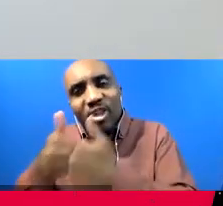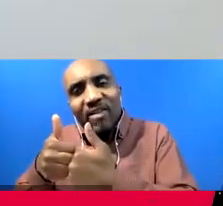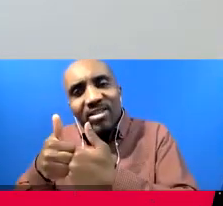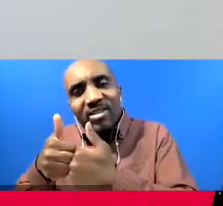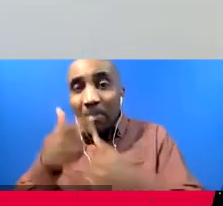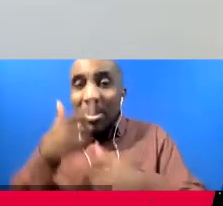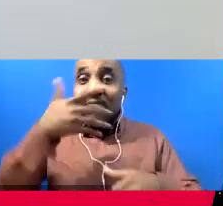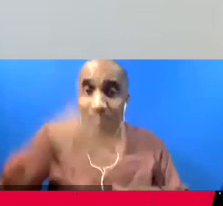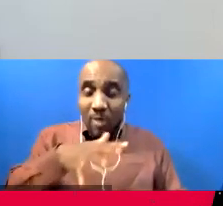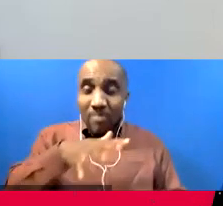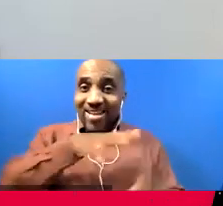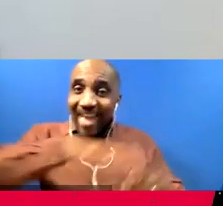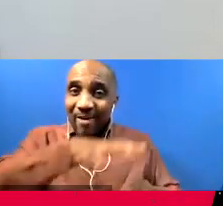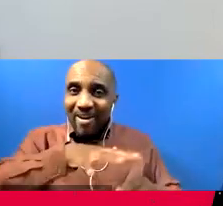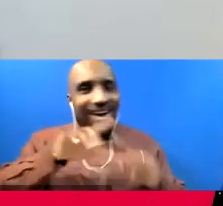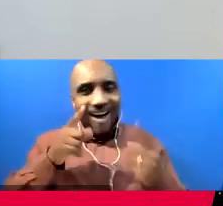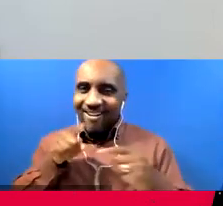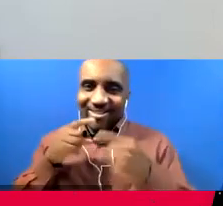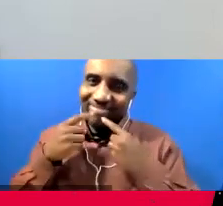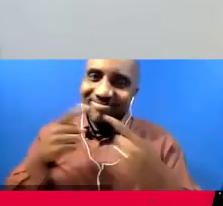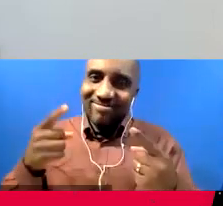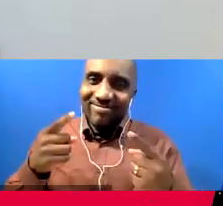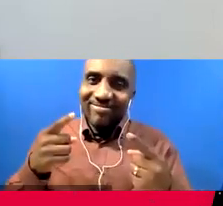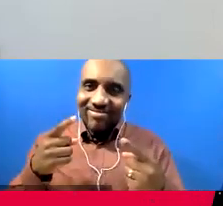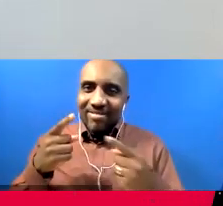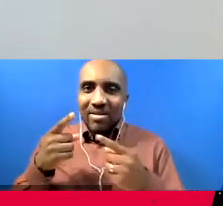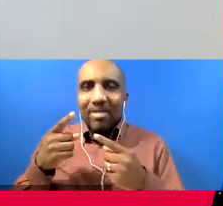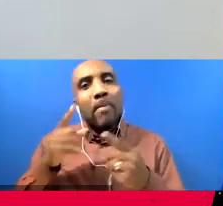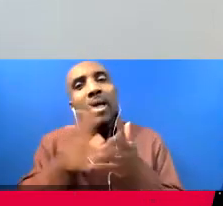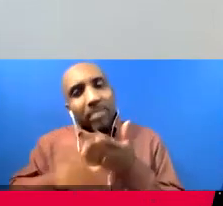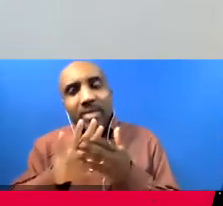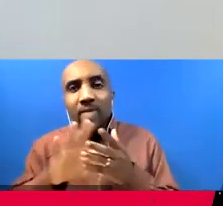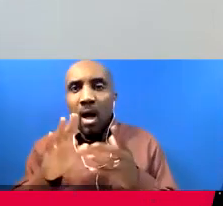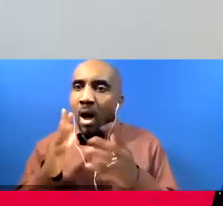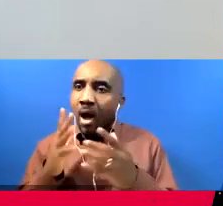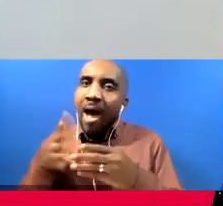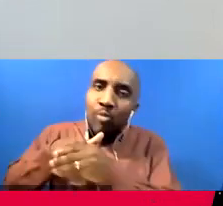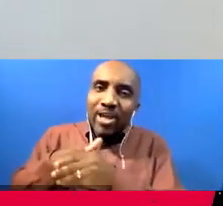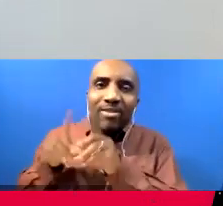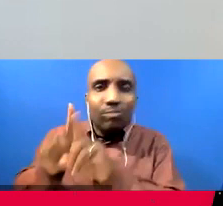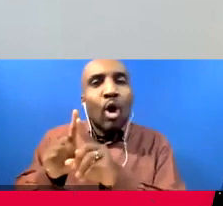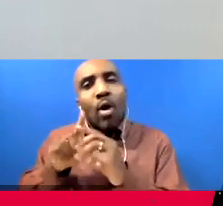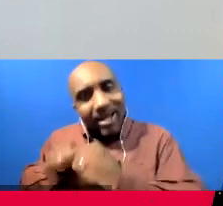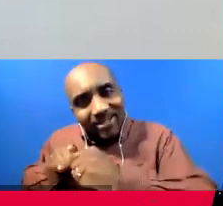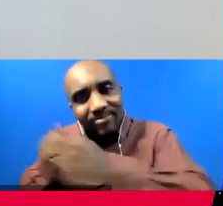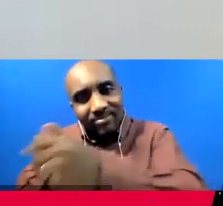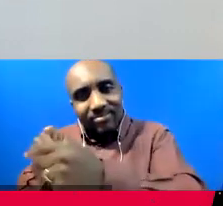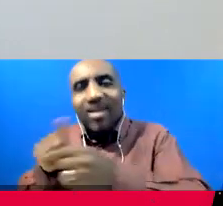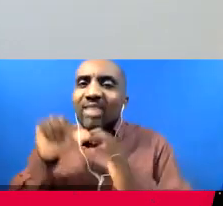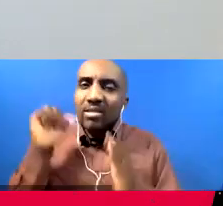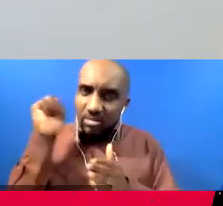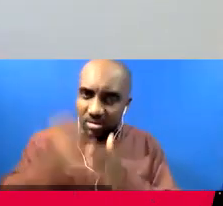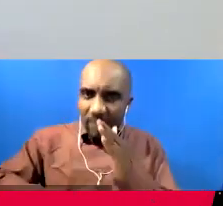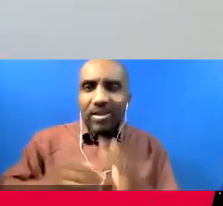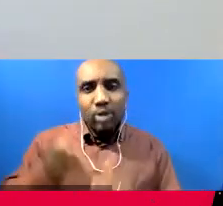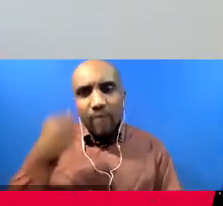So that's solidarity. It's proactive. It's not saying I'm in solidarity. It's being in solidarity.